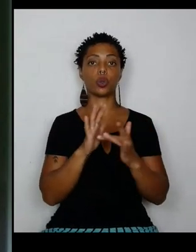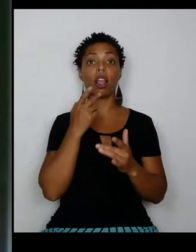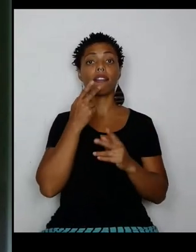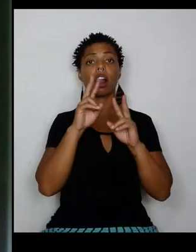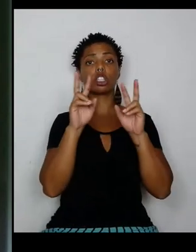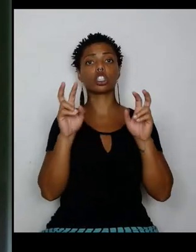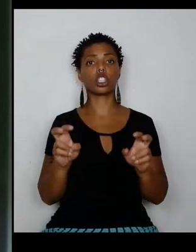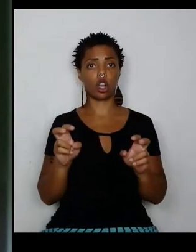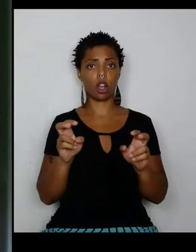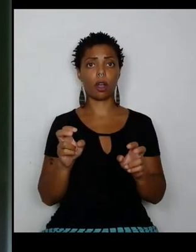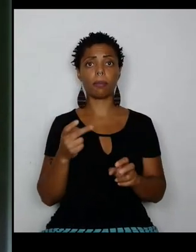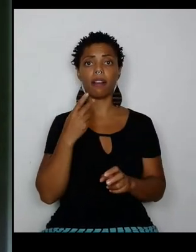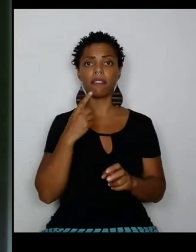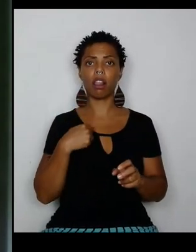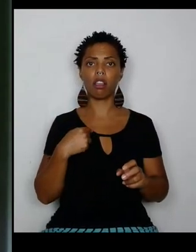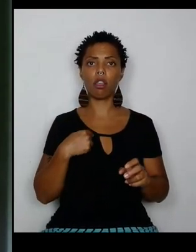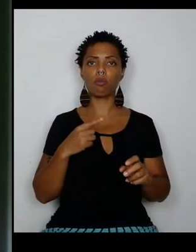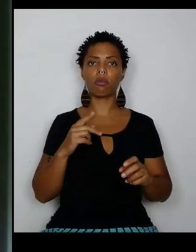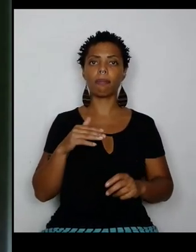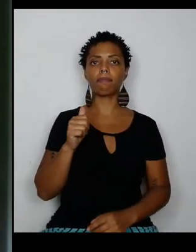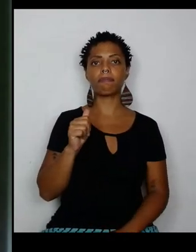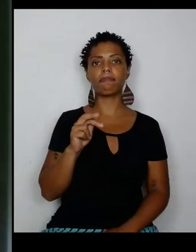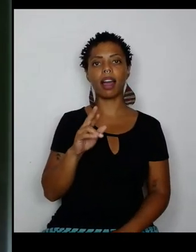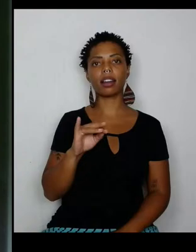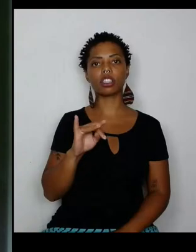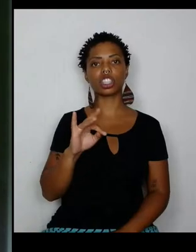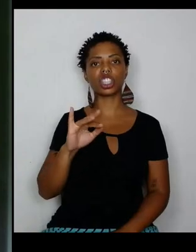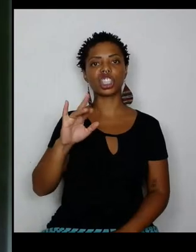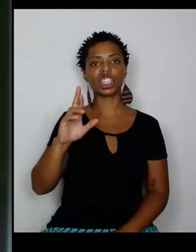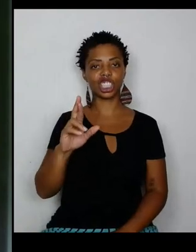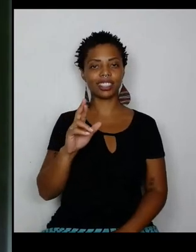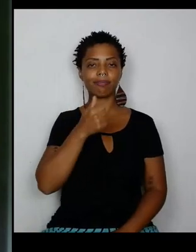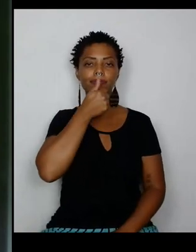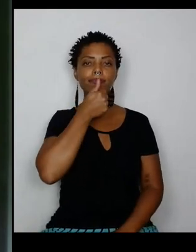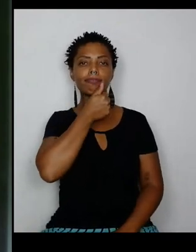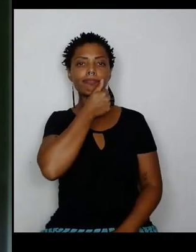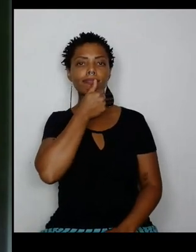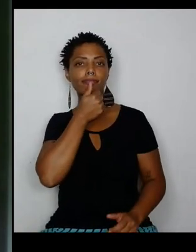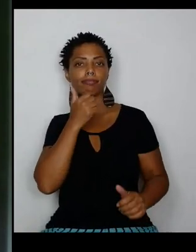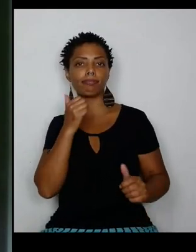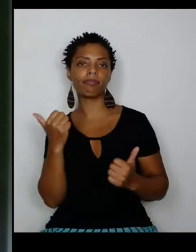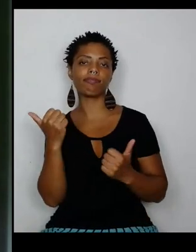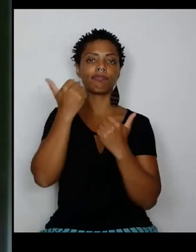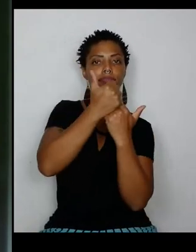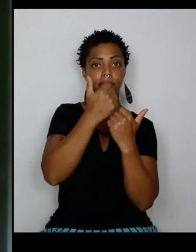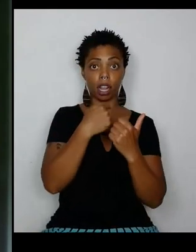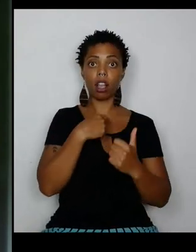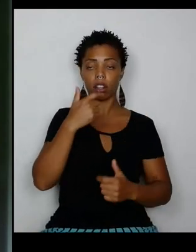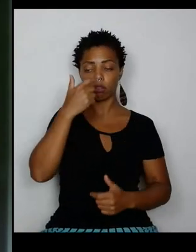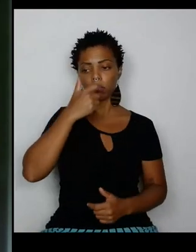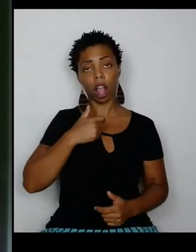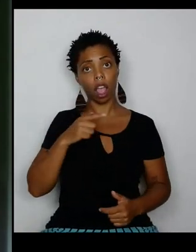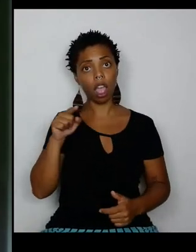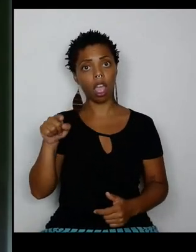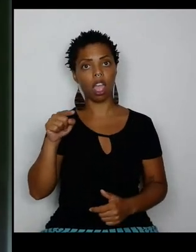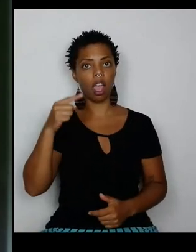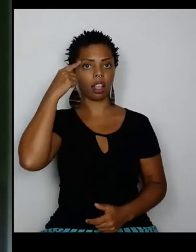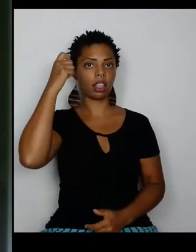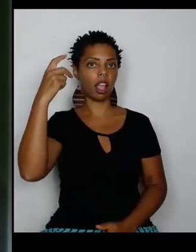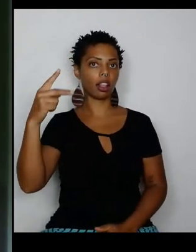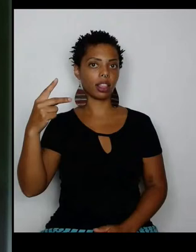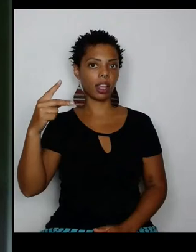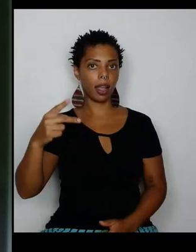that he there is a um this very strange not strange